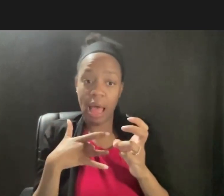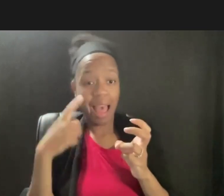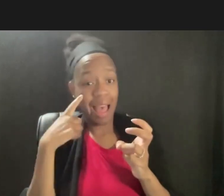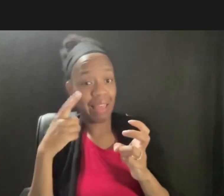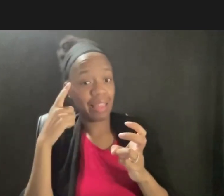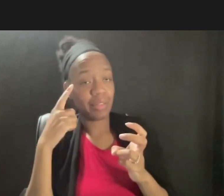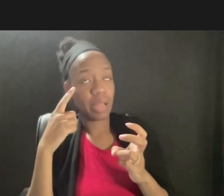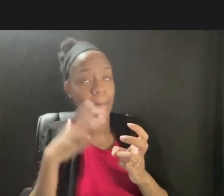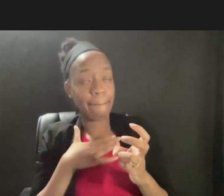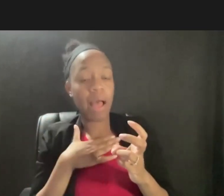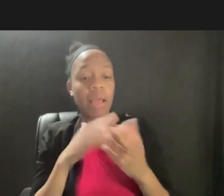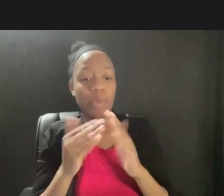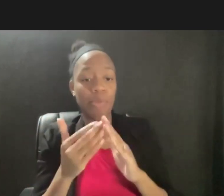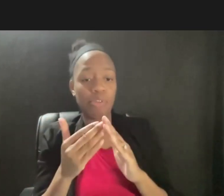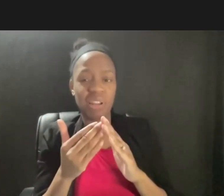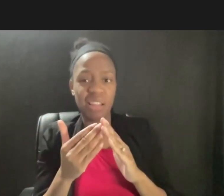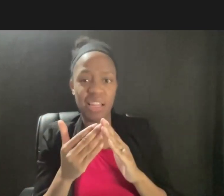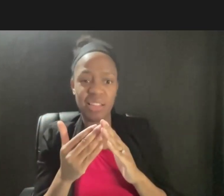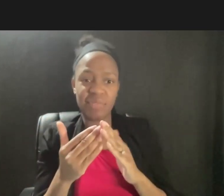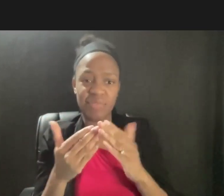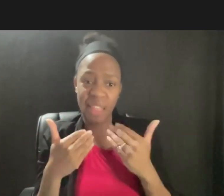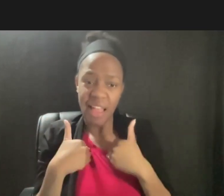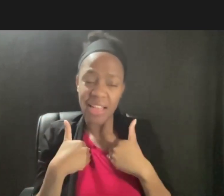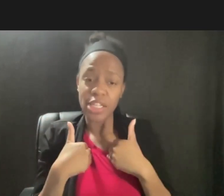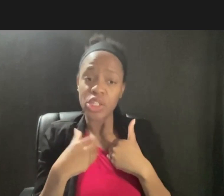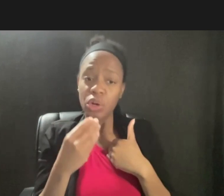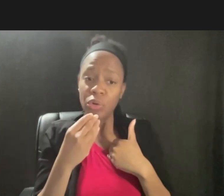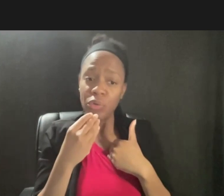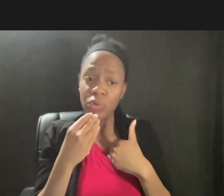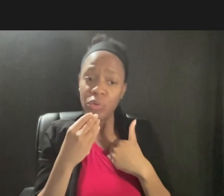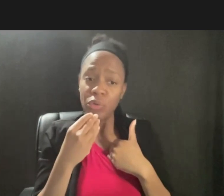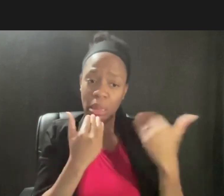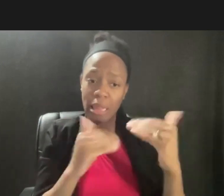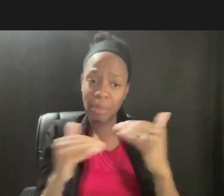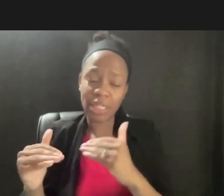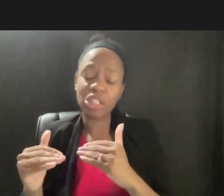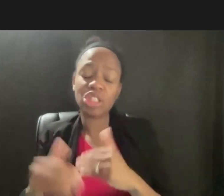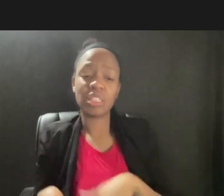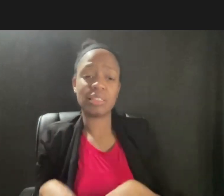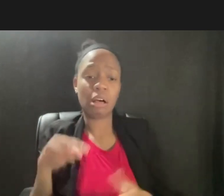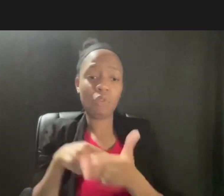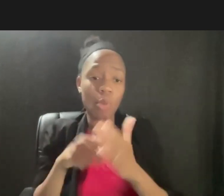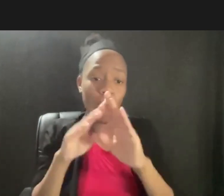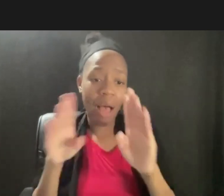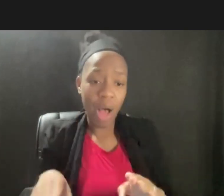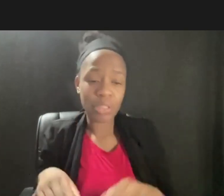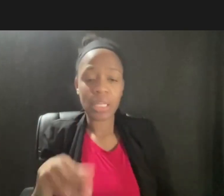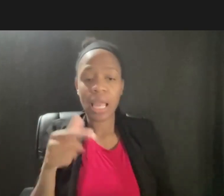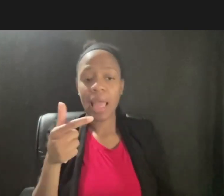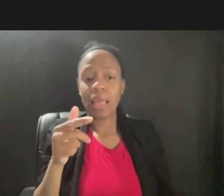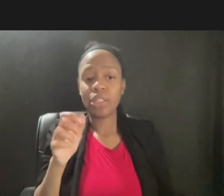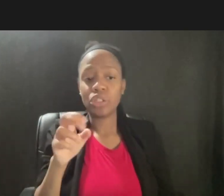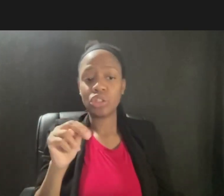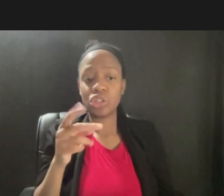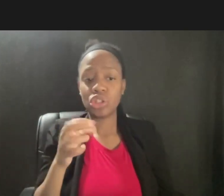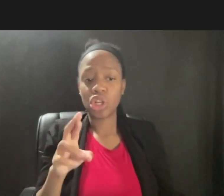housing, um, food insecurities, and gender affirming care. With